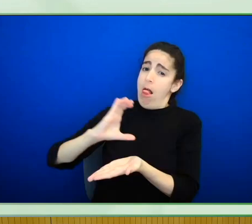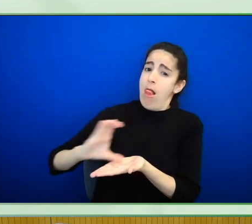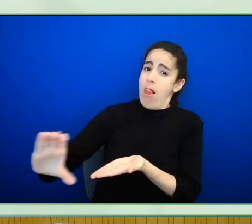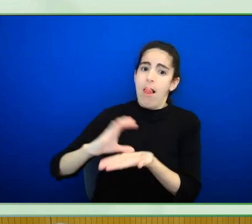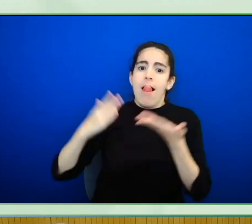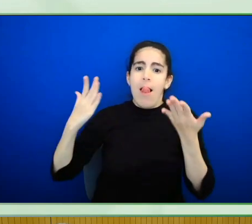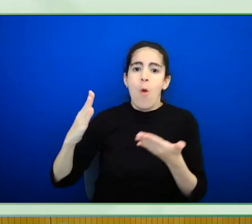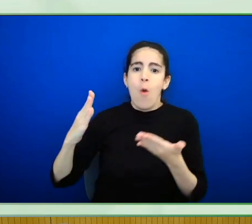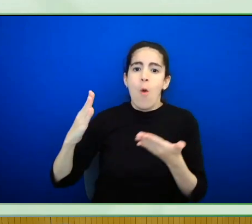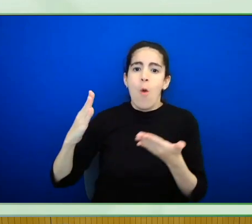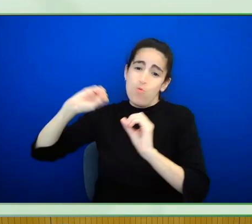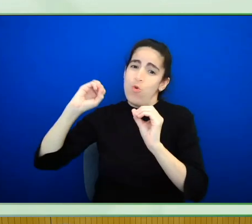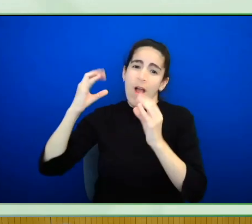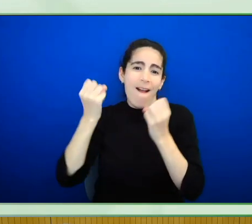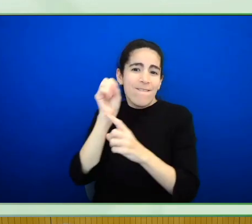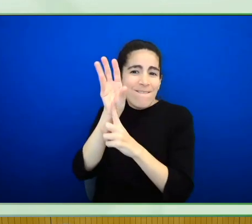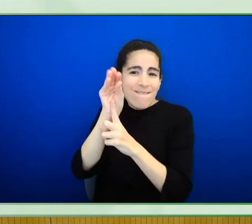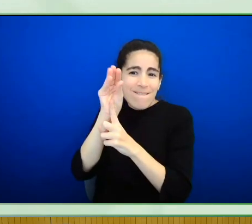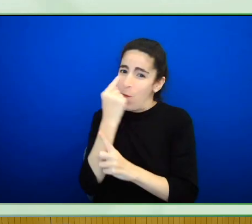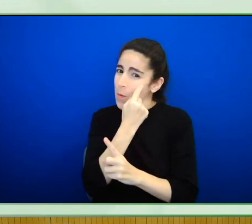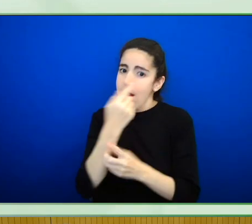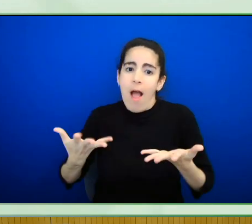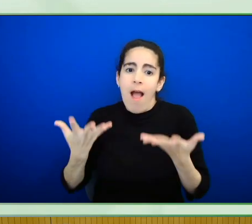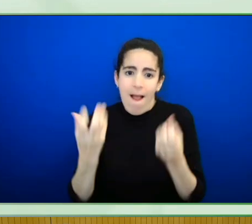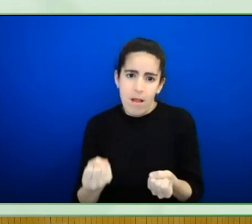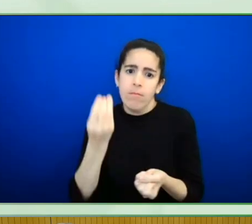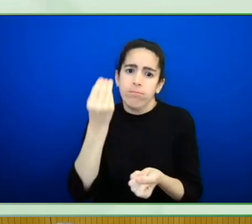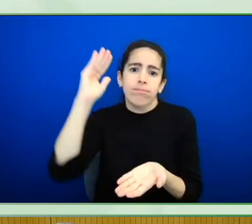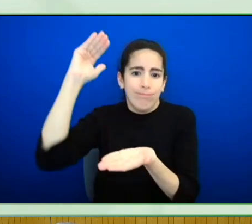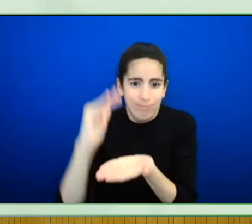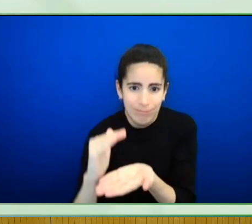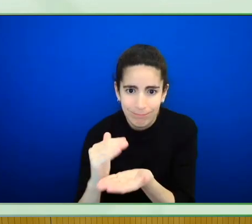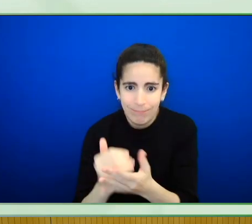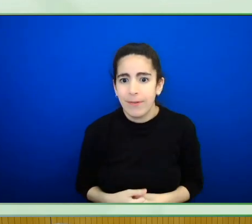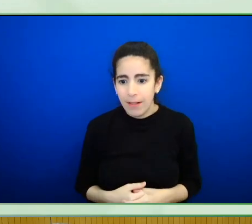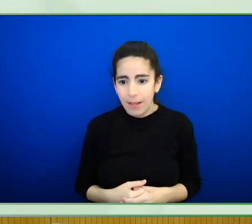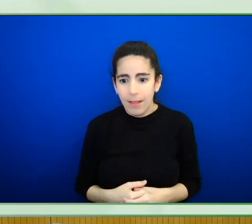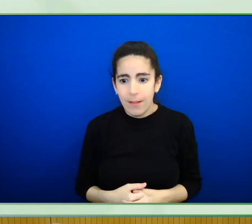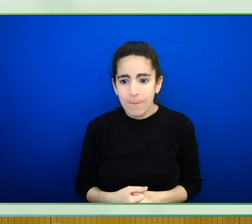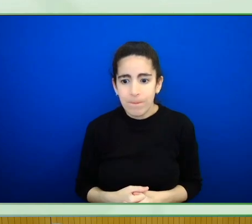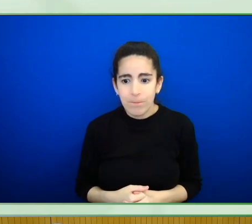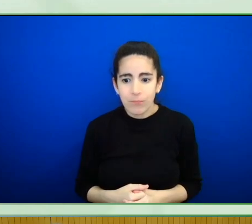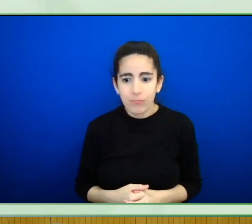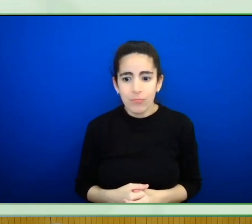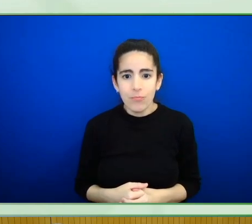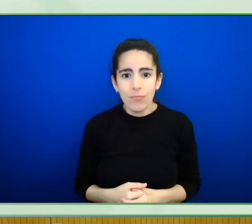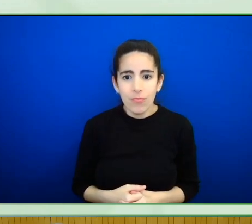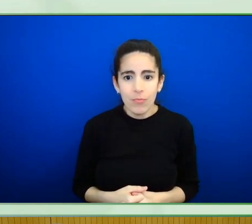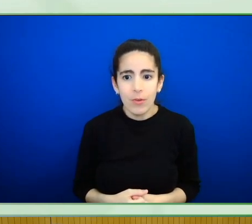person comfortable. Our primary healthcare workers, the daily health workers, they feel so comfortable with this portable eye